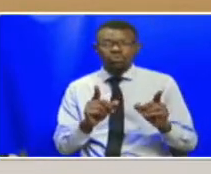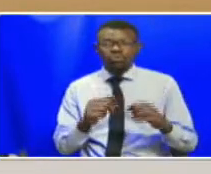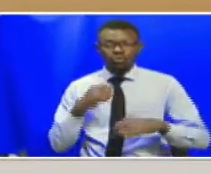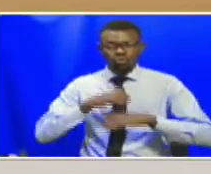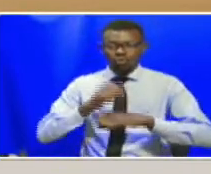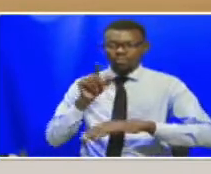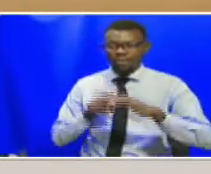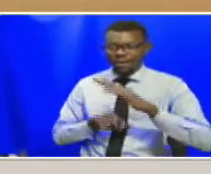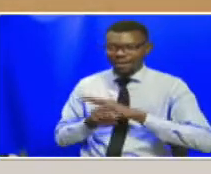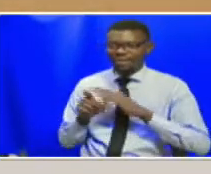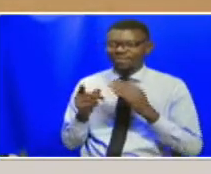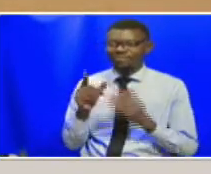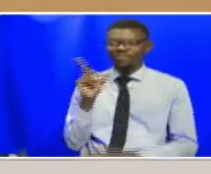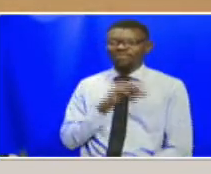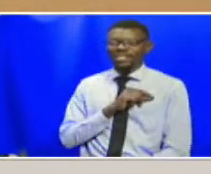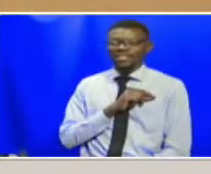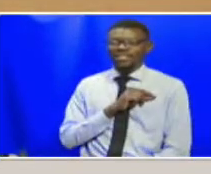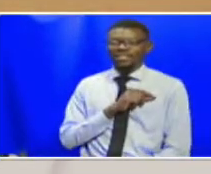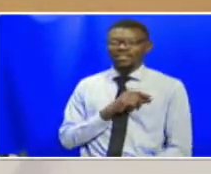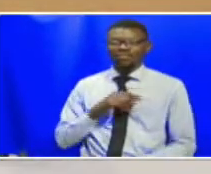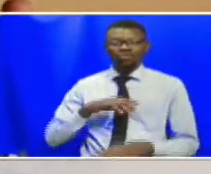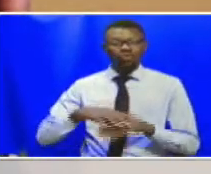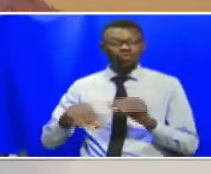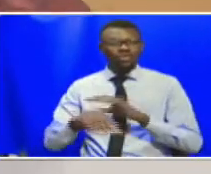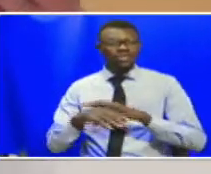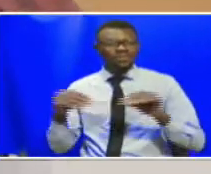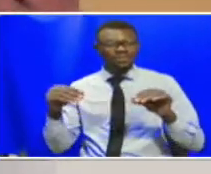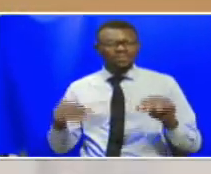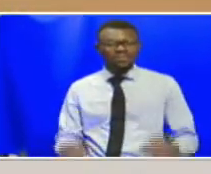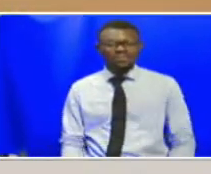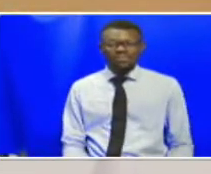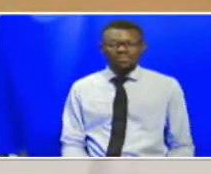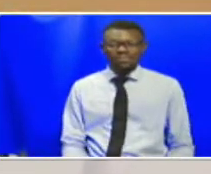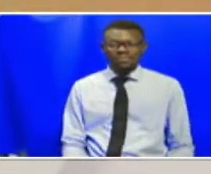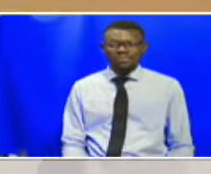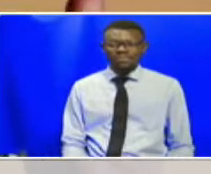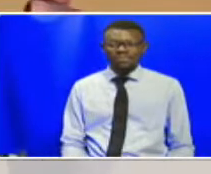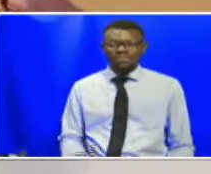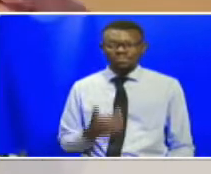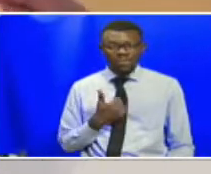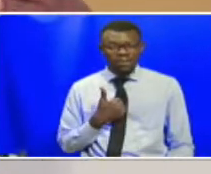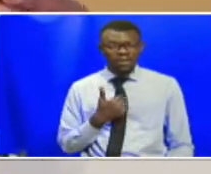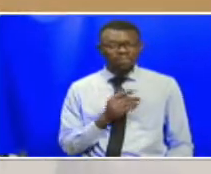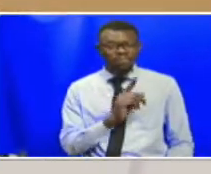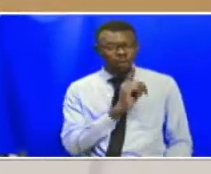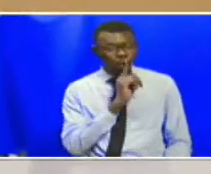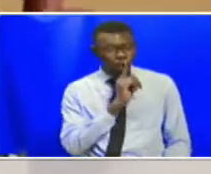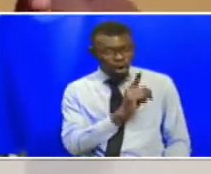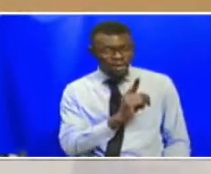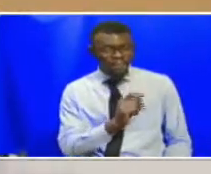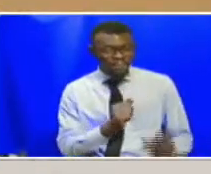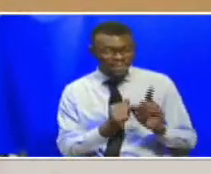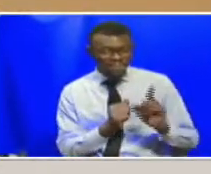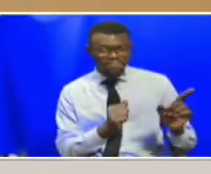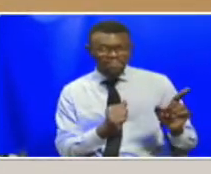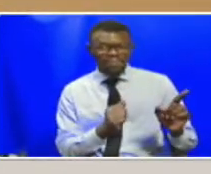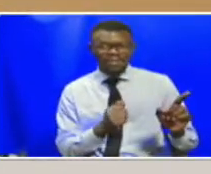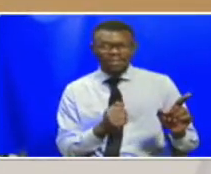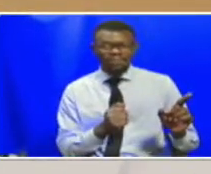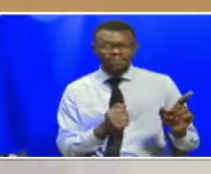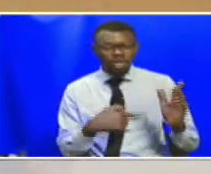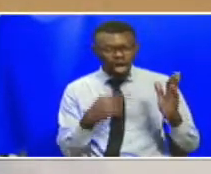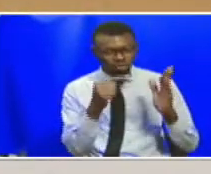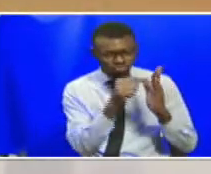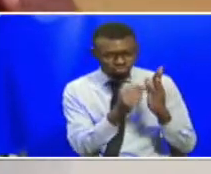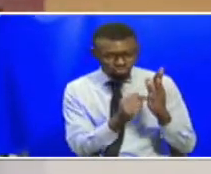He's very comfortable. And I directed him to if he can abide with all the school